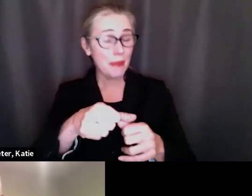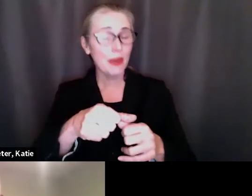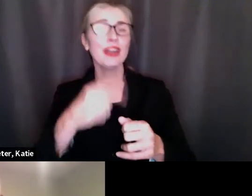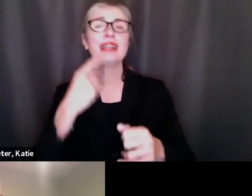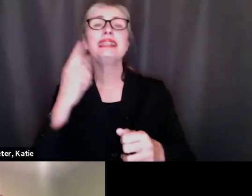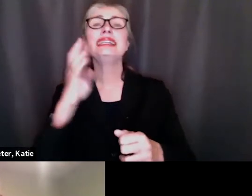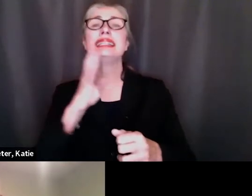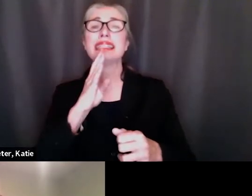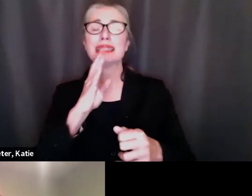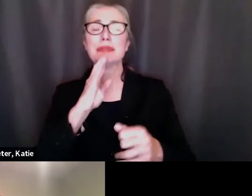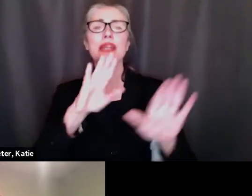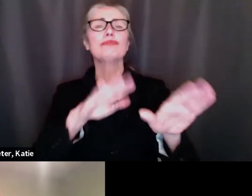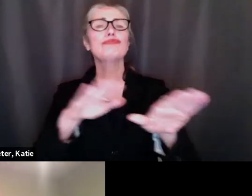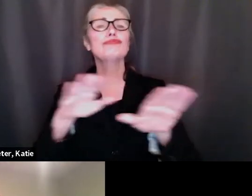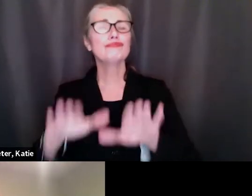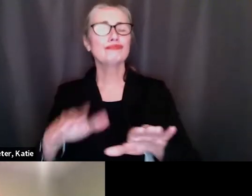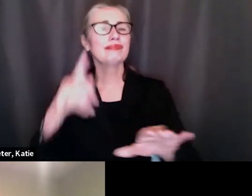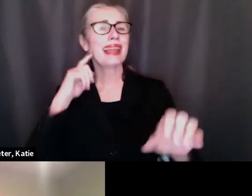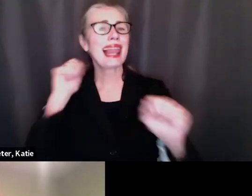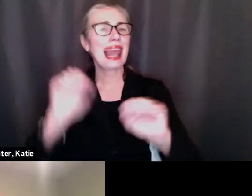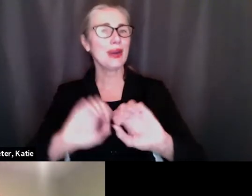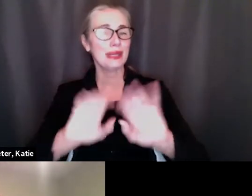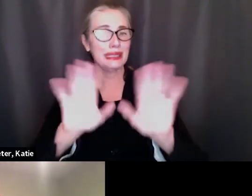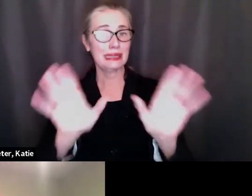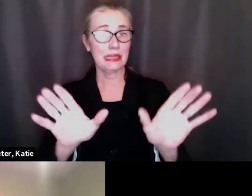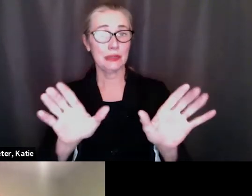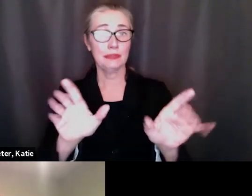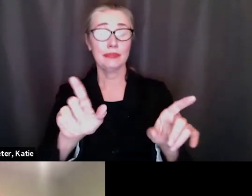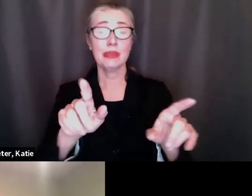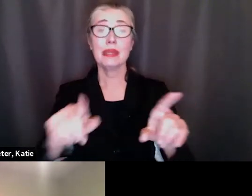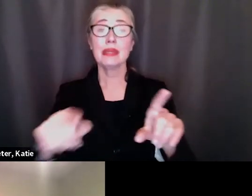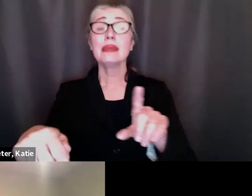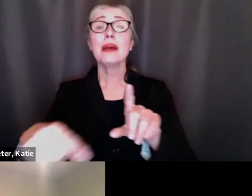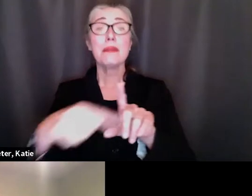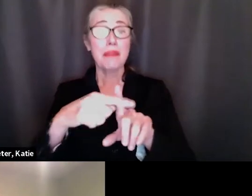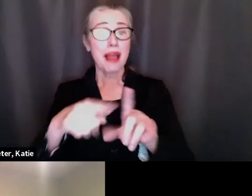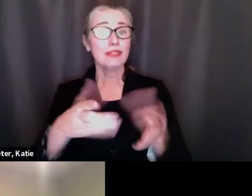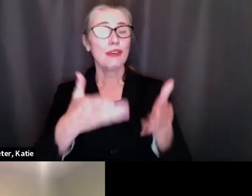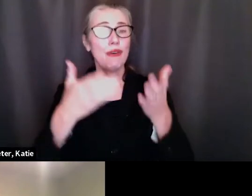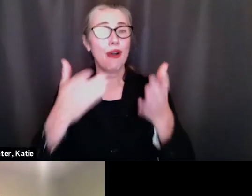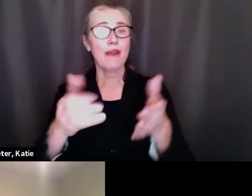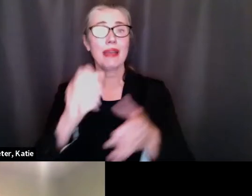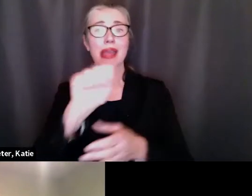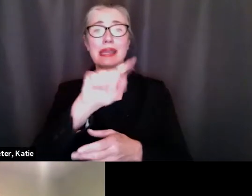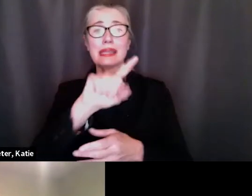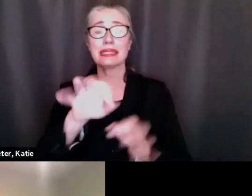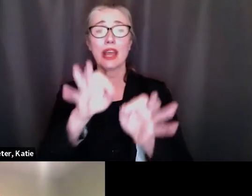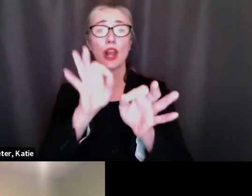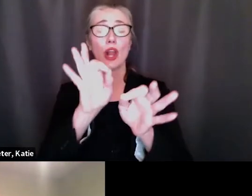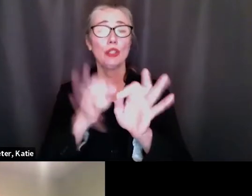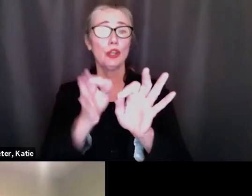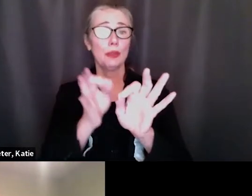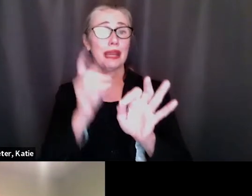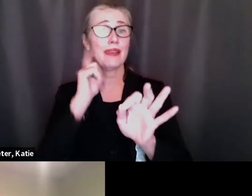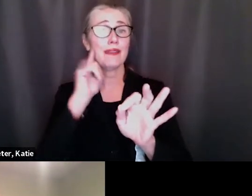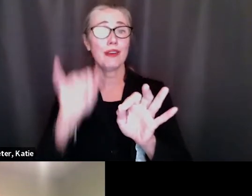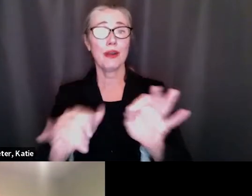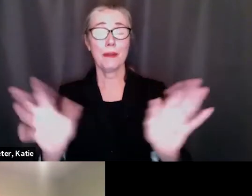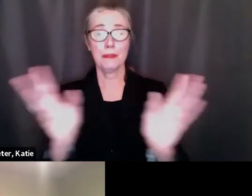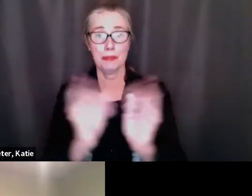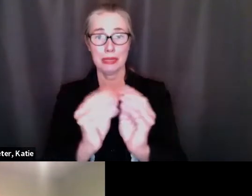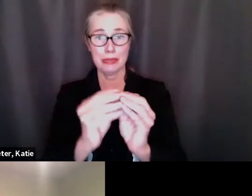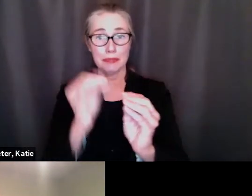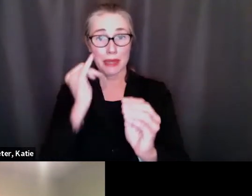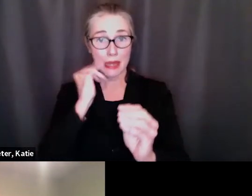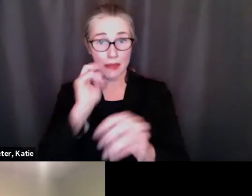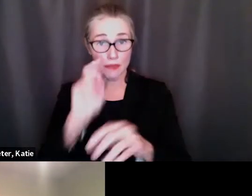and speak at a moderate pace thank you and we are also offering american sign language asl interpretation for this meeting if you will